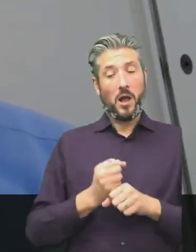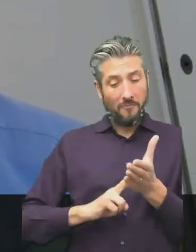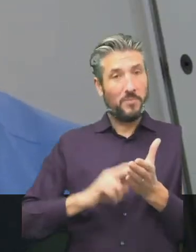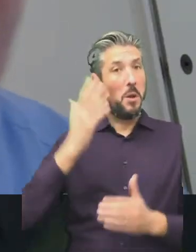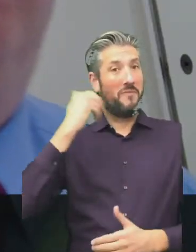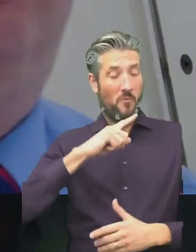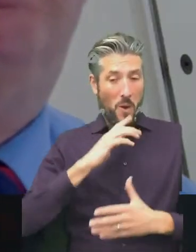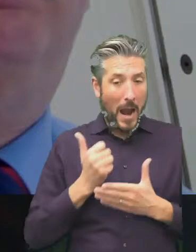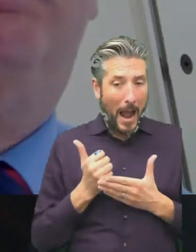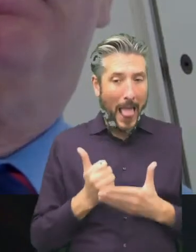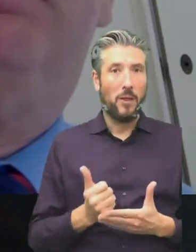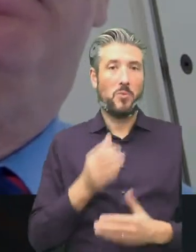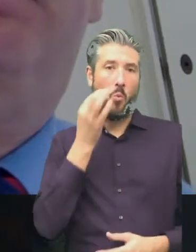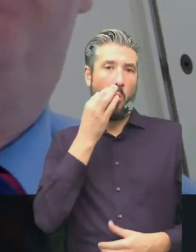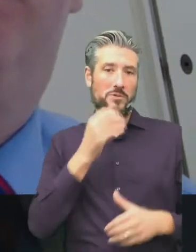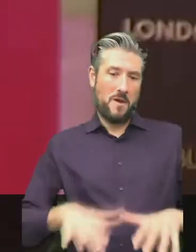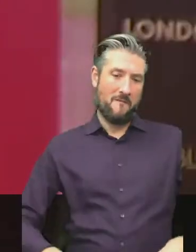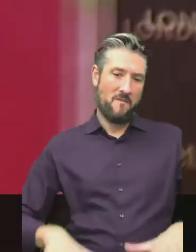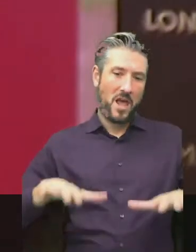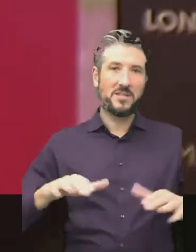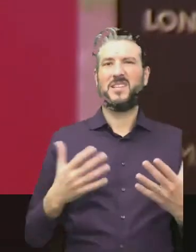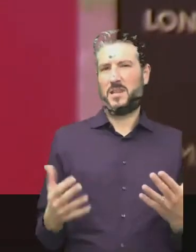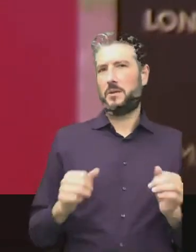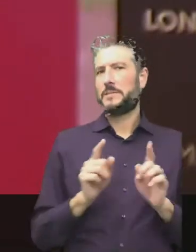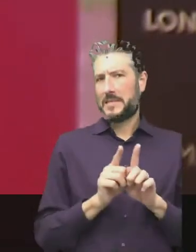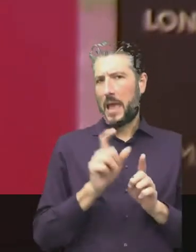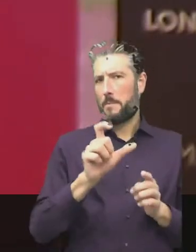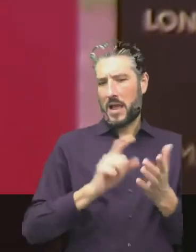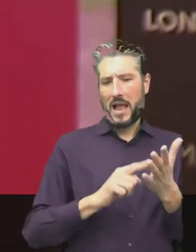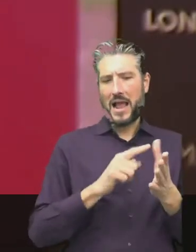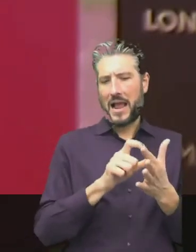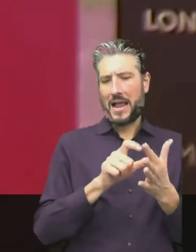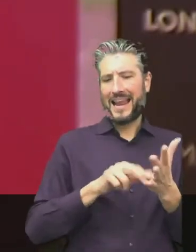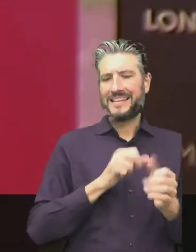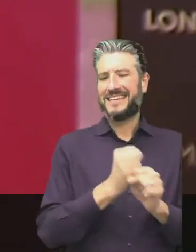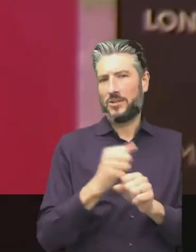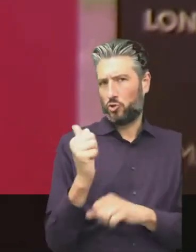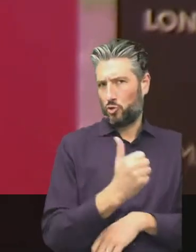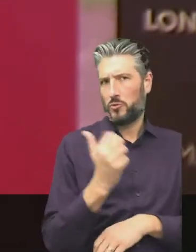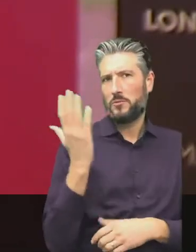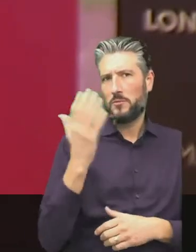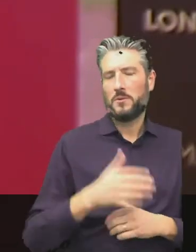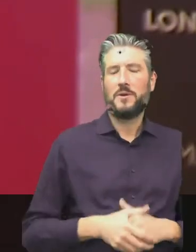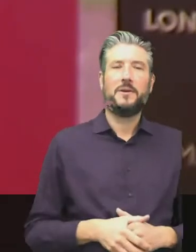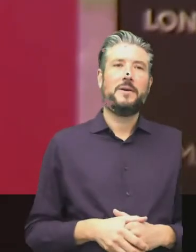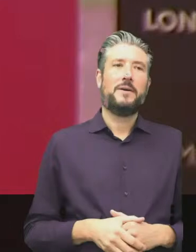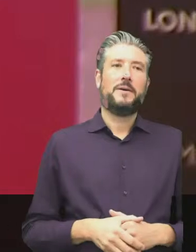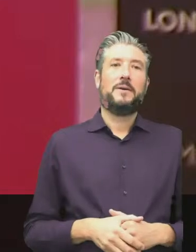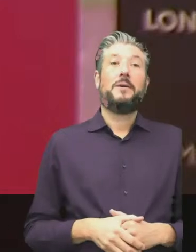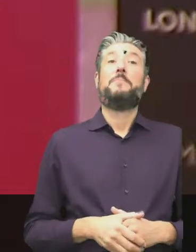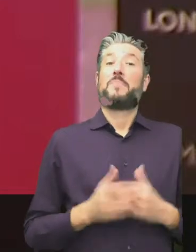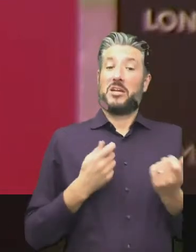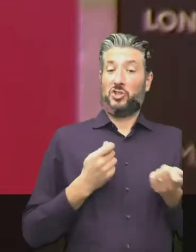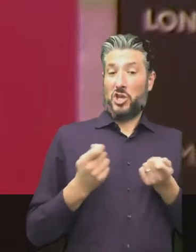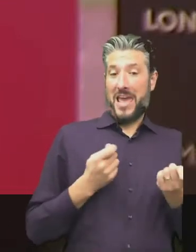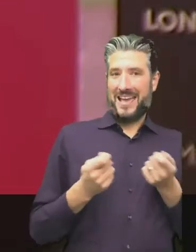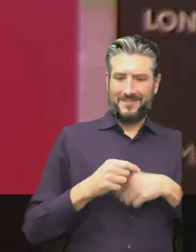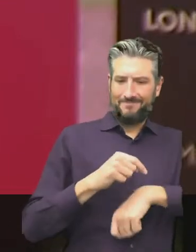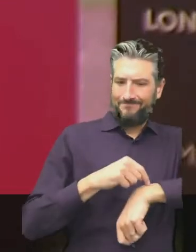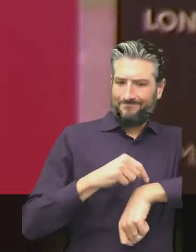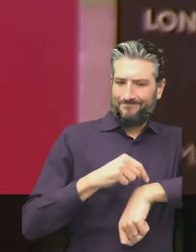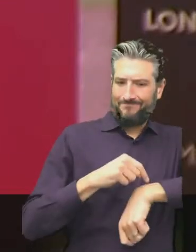cladding. Thank you. Because of time constraint, I'm only going to take one question from